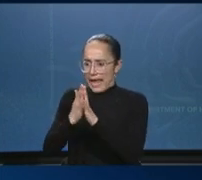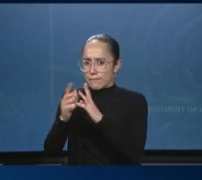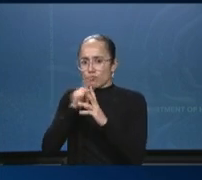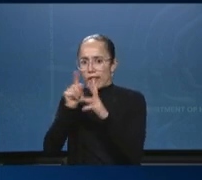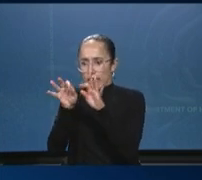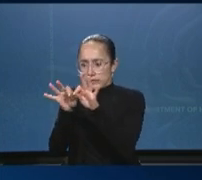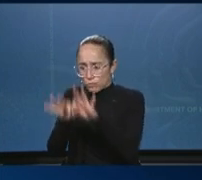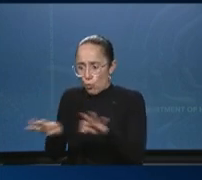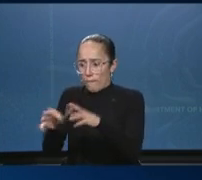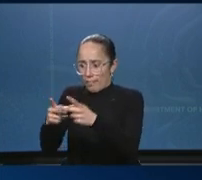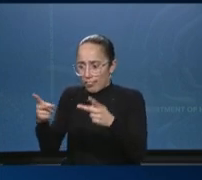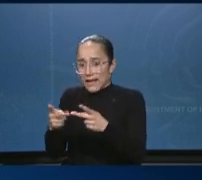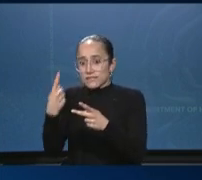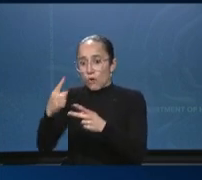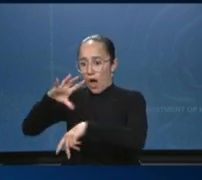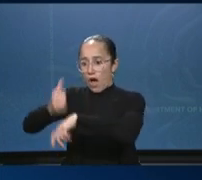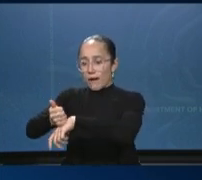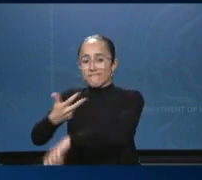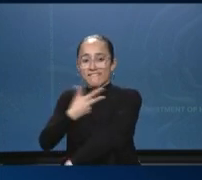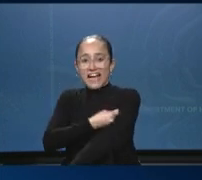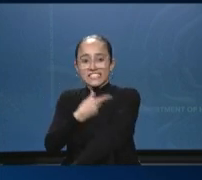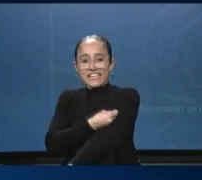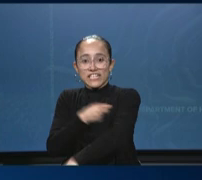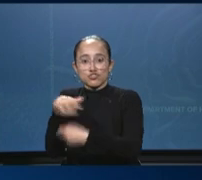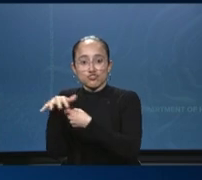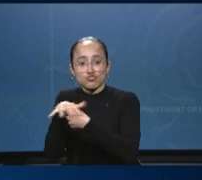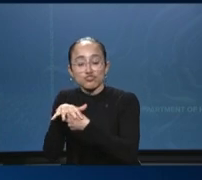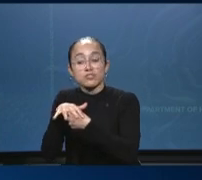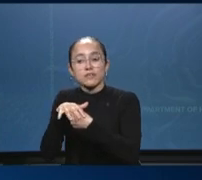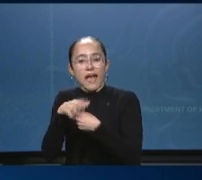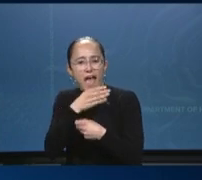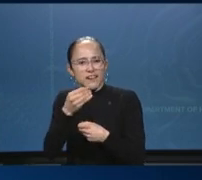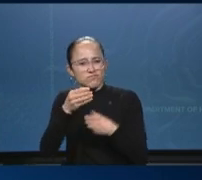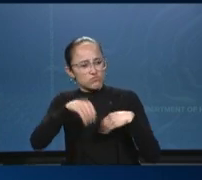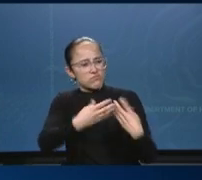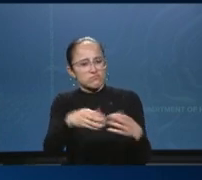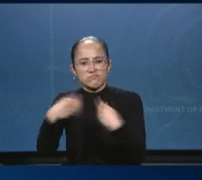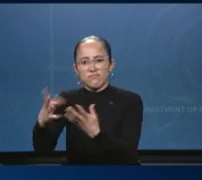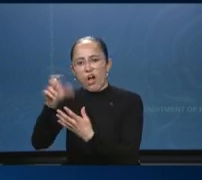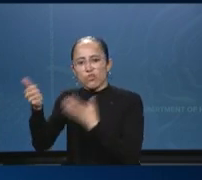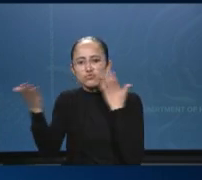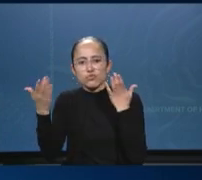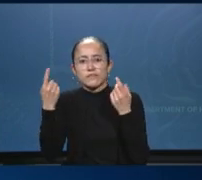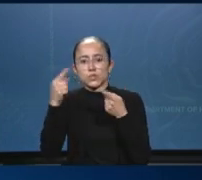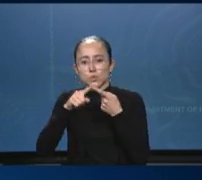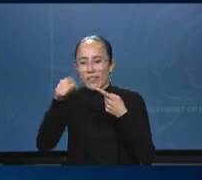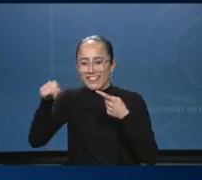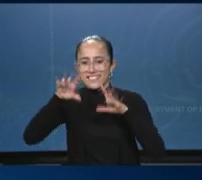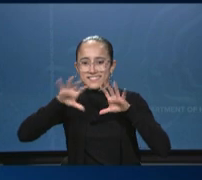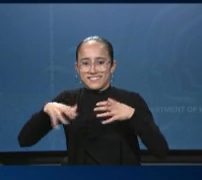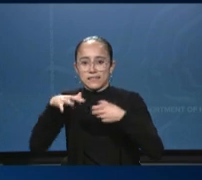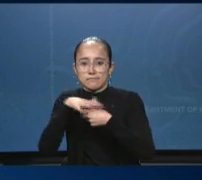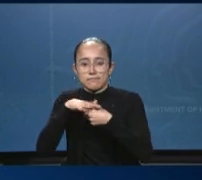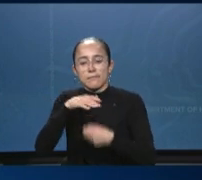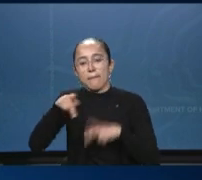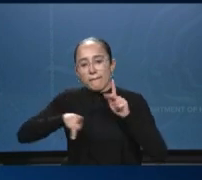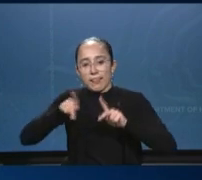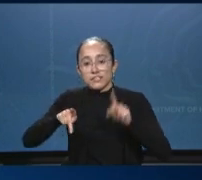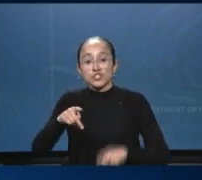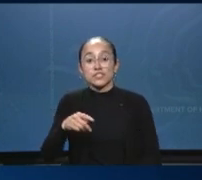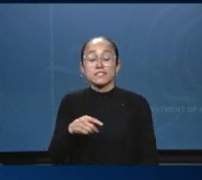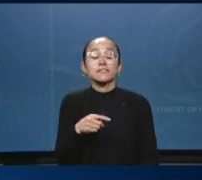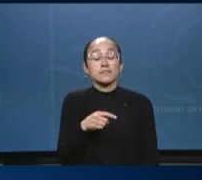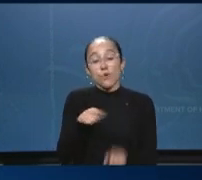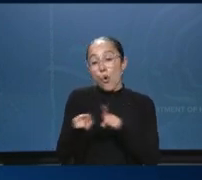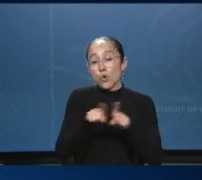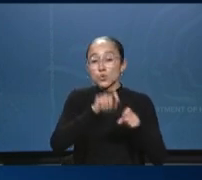providing vaccinations and other services to these populations. And finally, I'd be remiss if I didn't mention the workforce